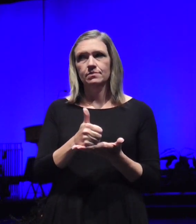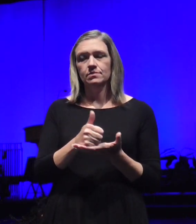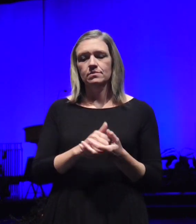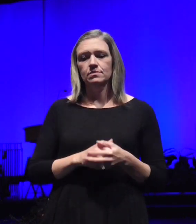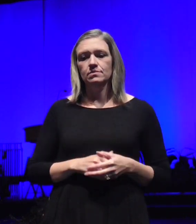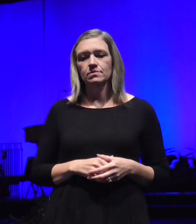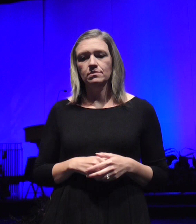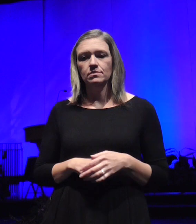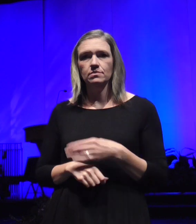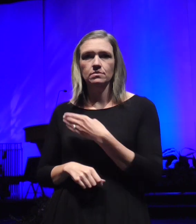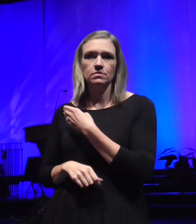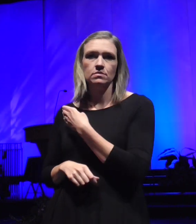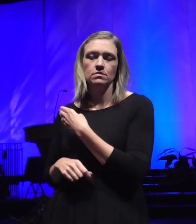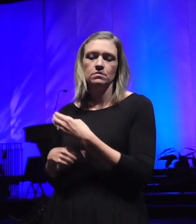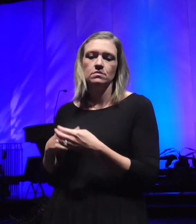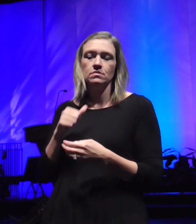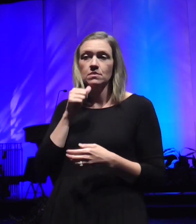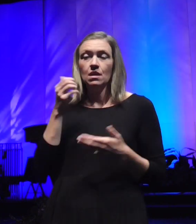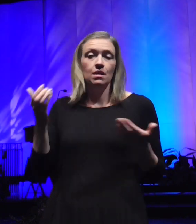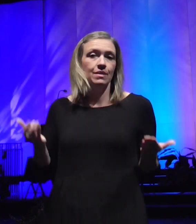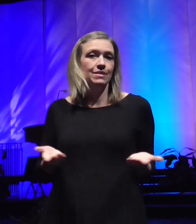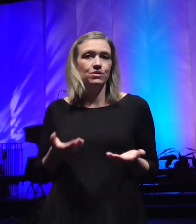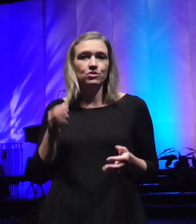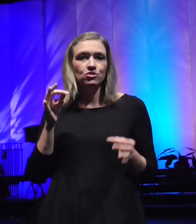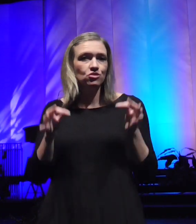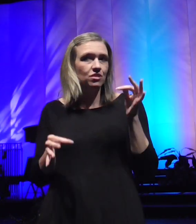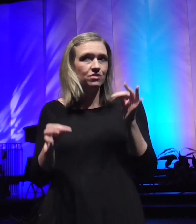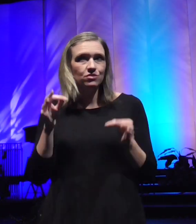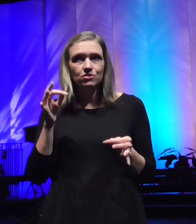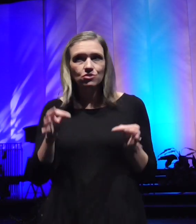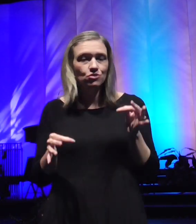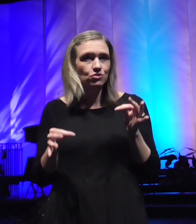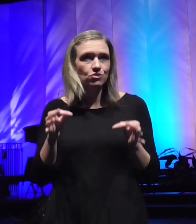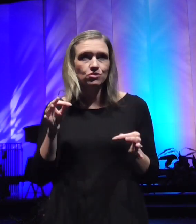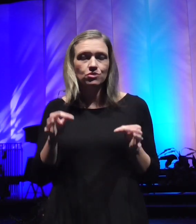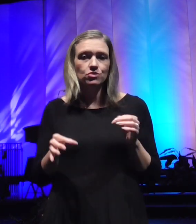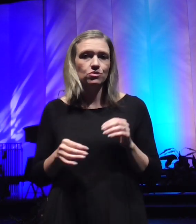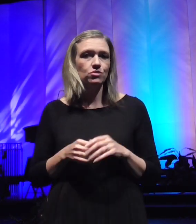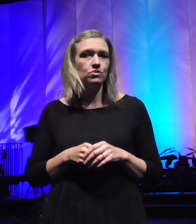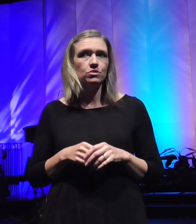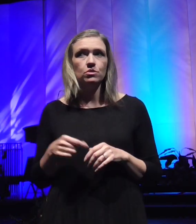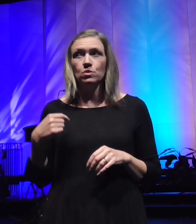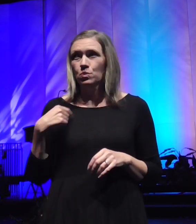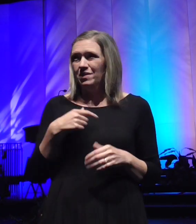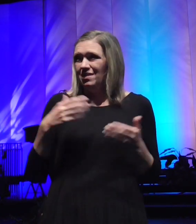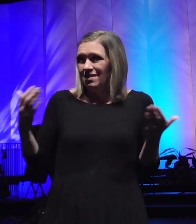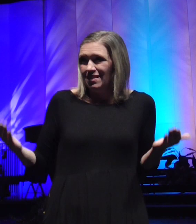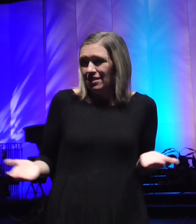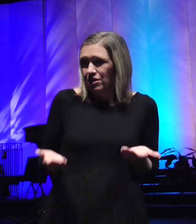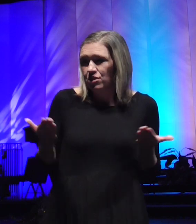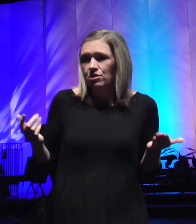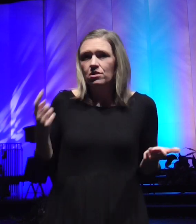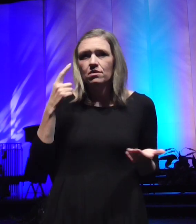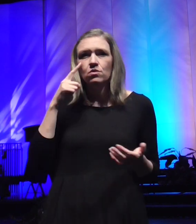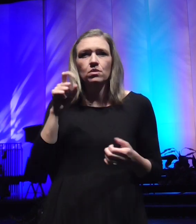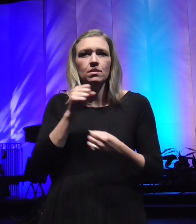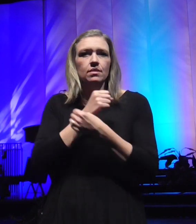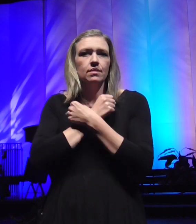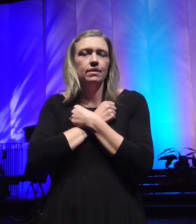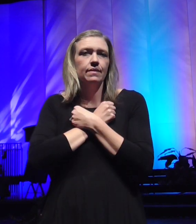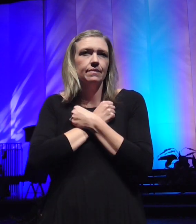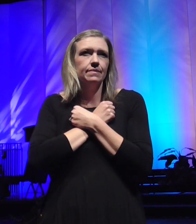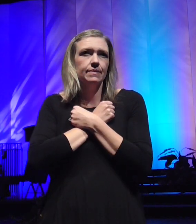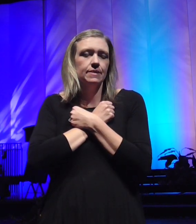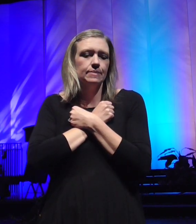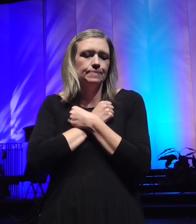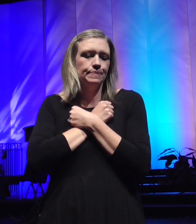We're not here to judge, 'cause we are here to love.